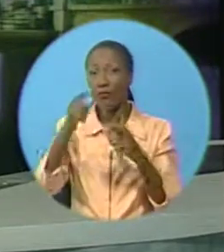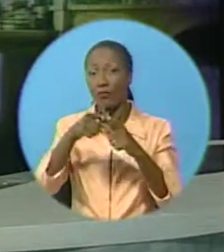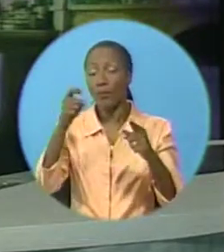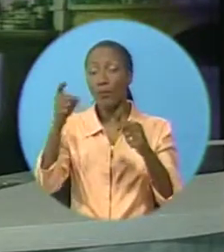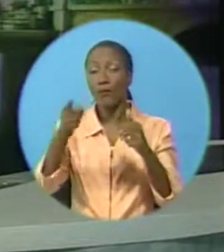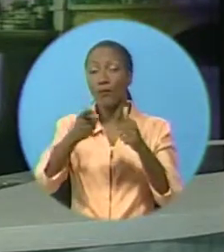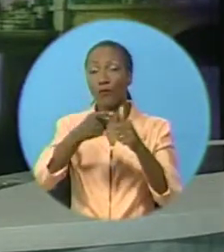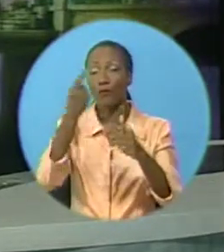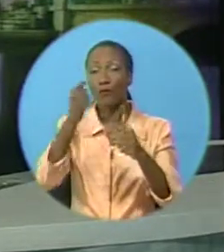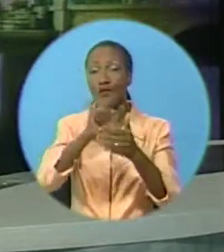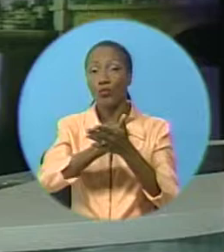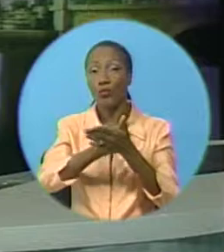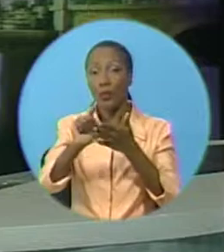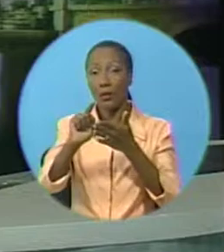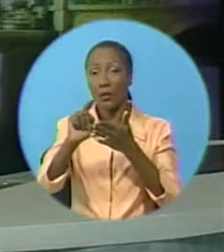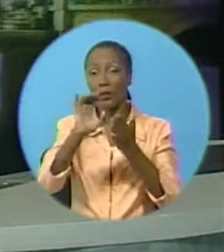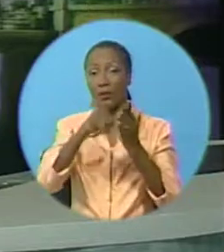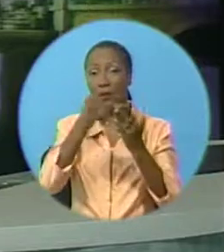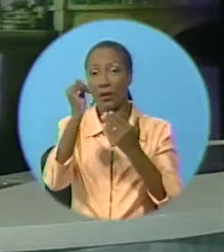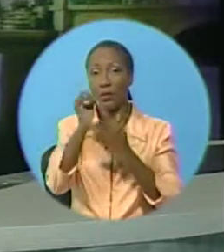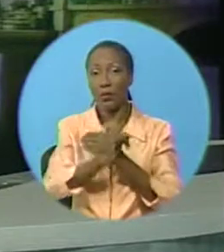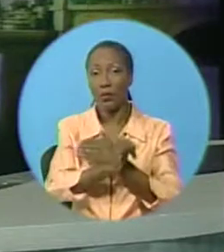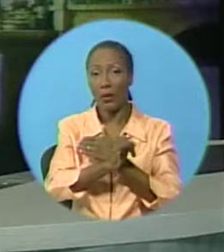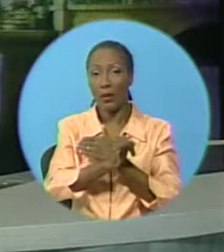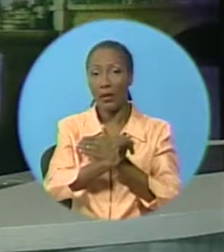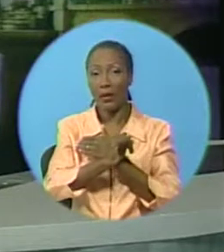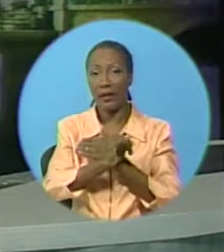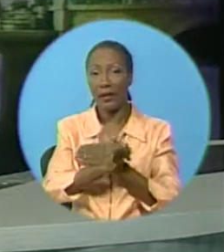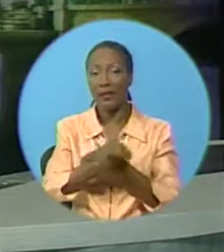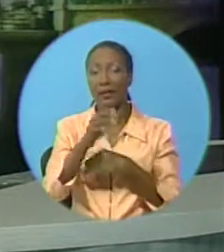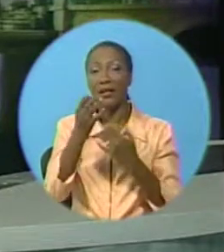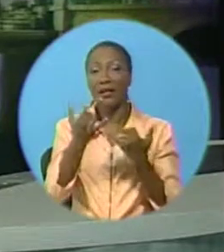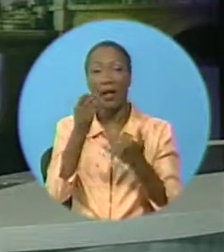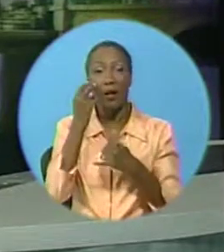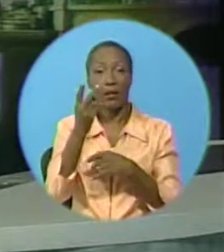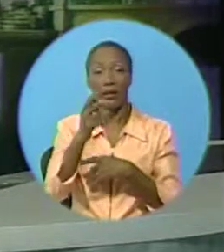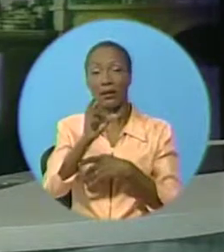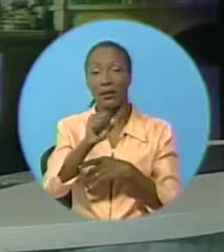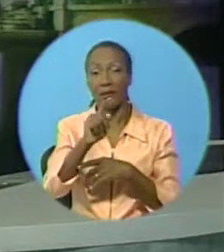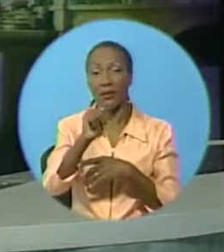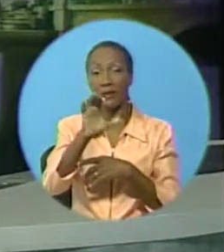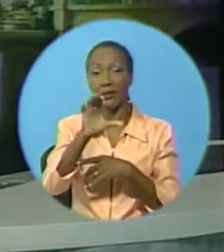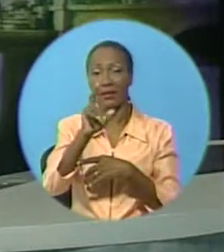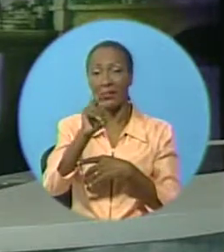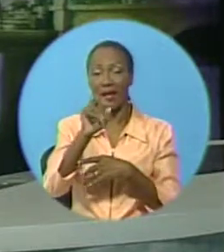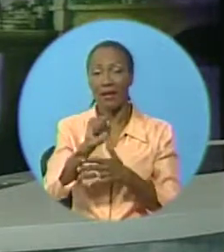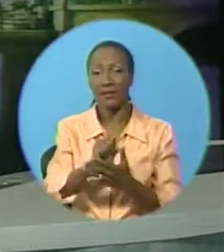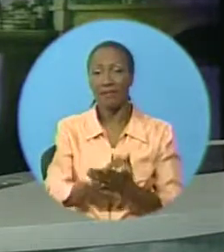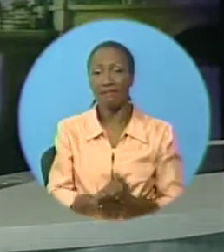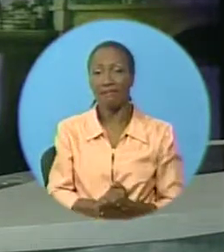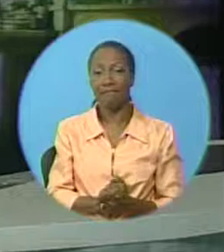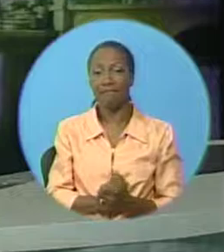immediate past president. And here's how the stocks traded locally and regionally today.